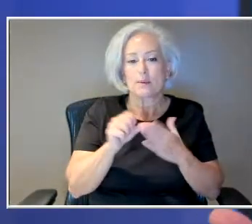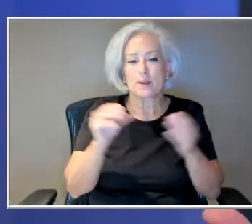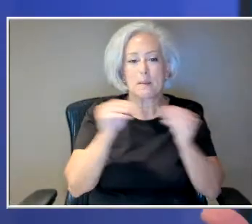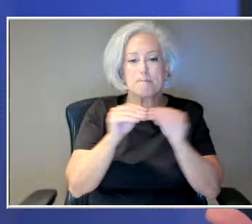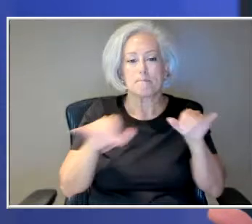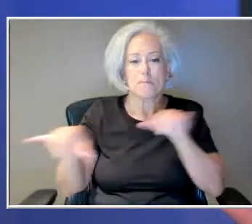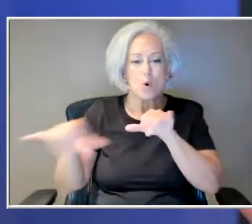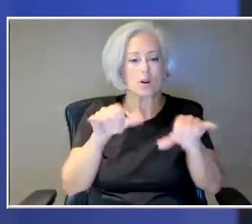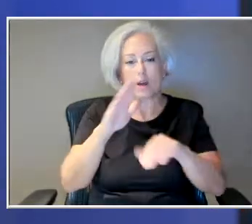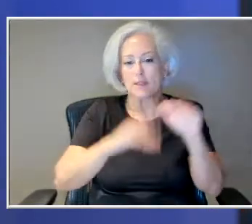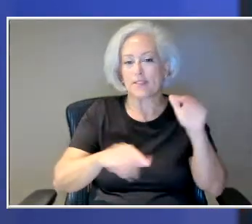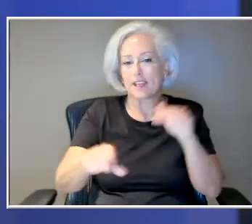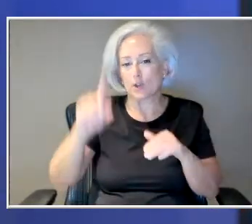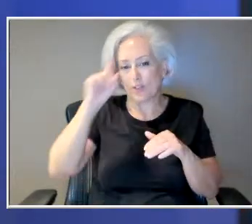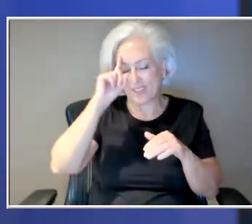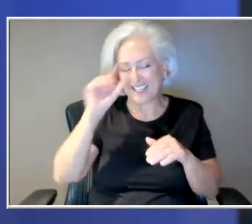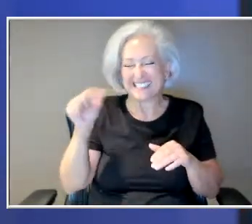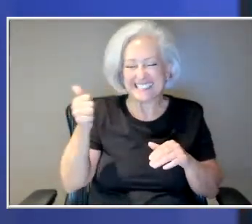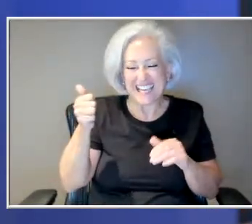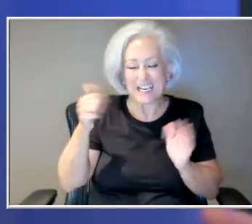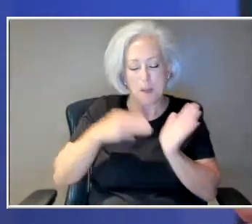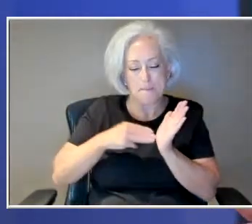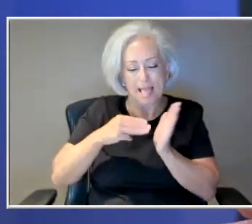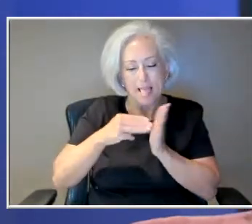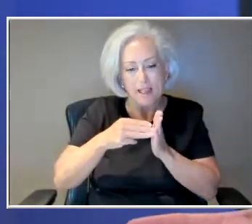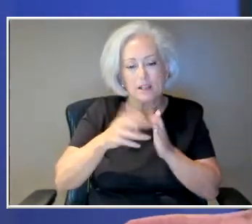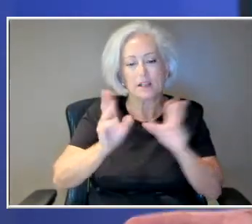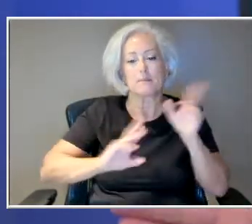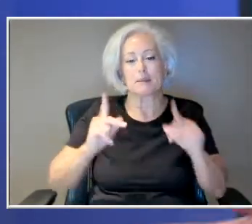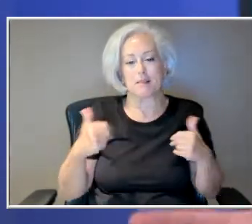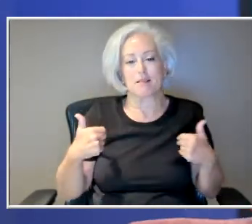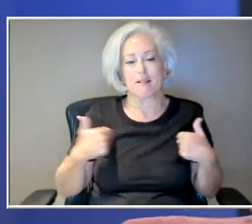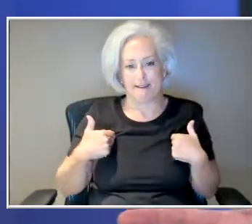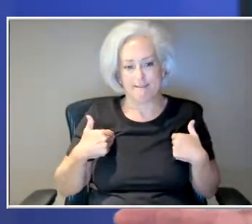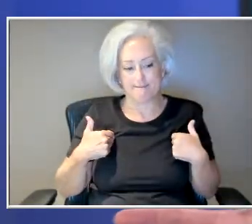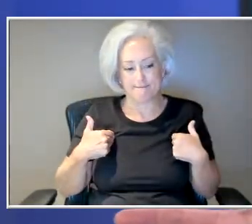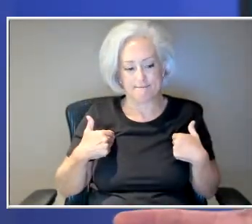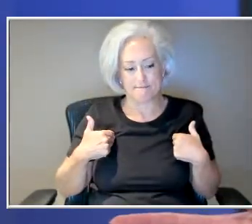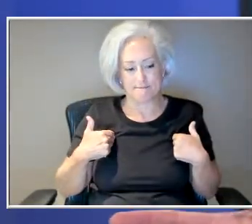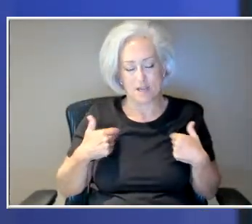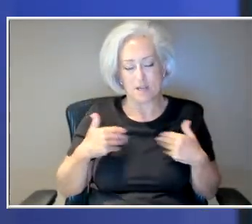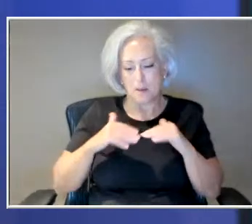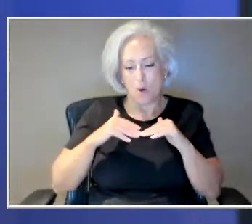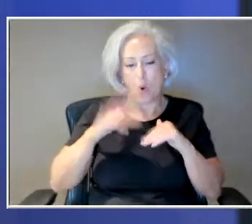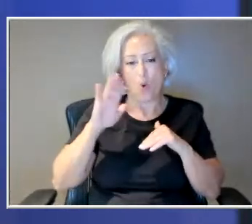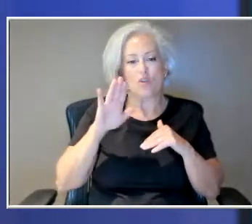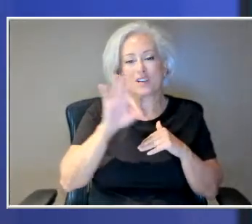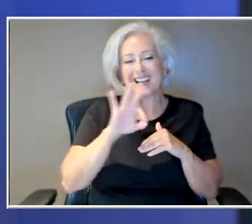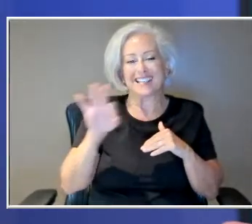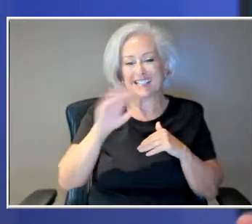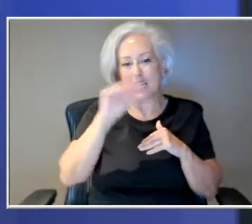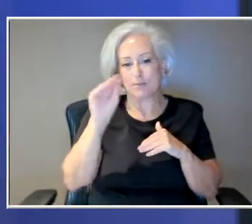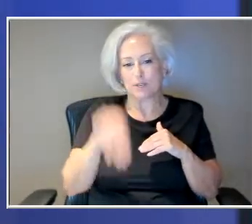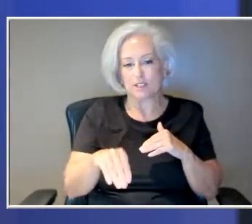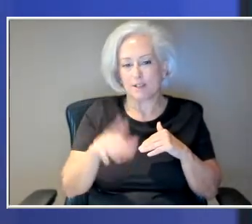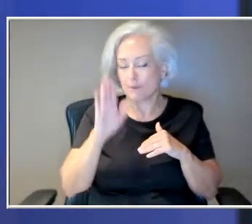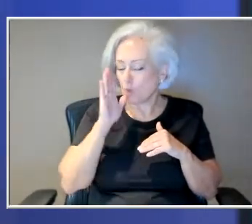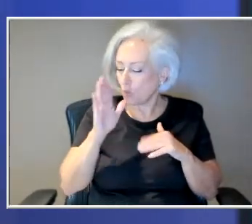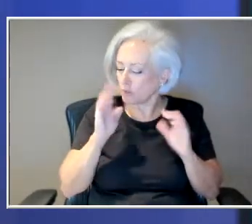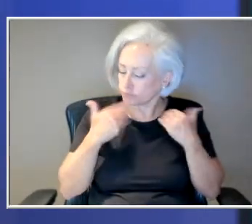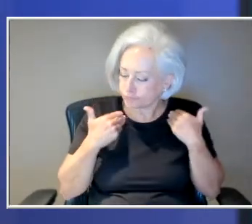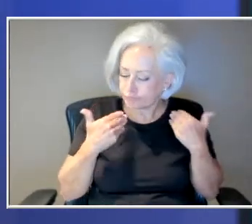Okay. 10 million people have these things. The very vast majority of them, more than 99%, will go their whole lives, no